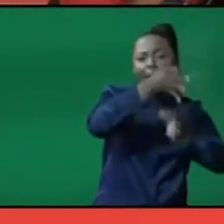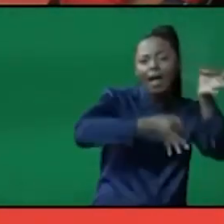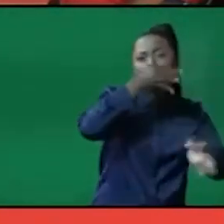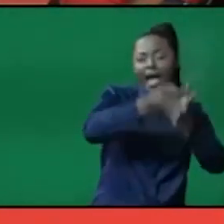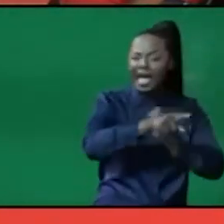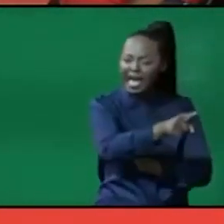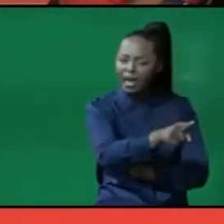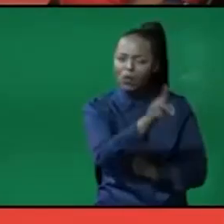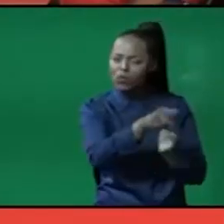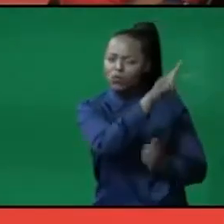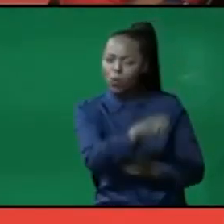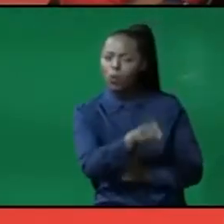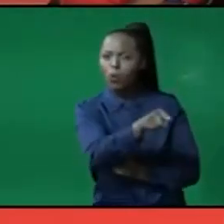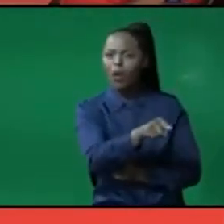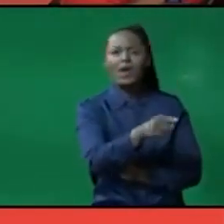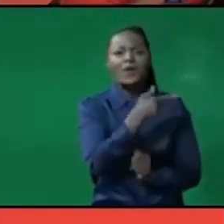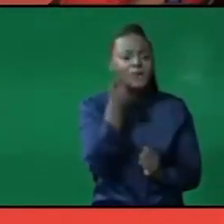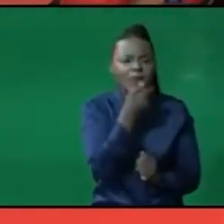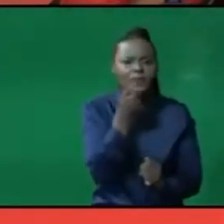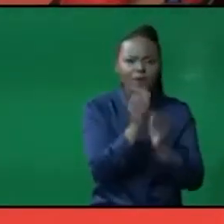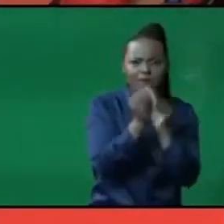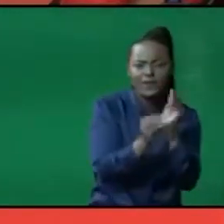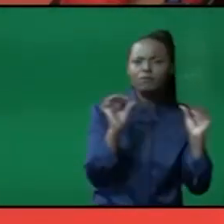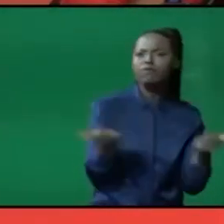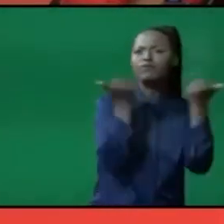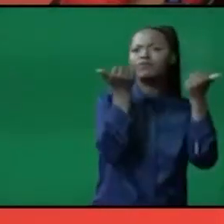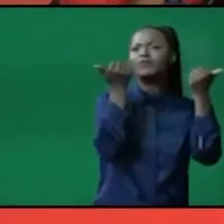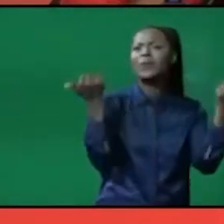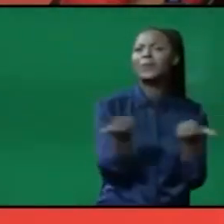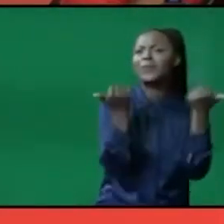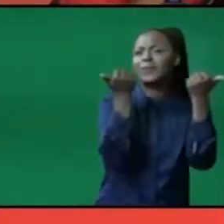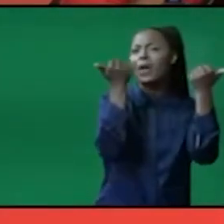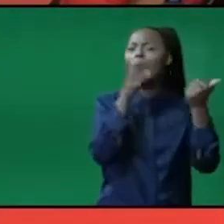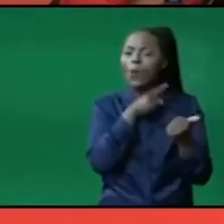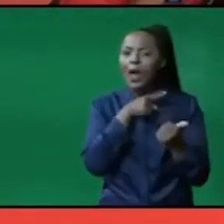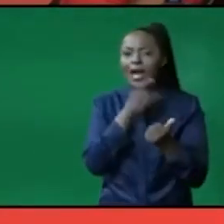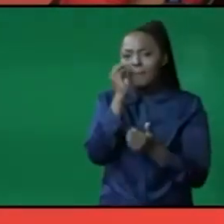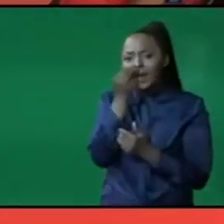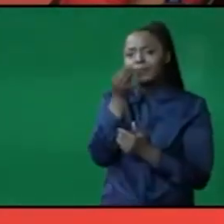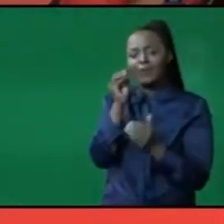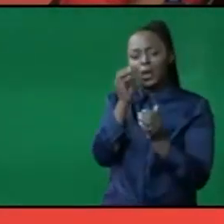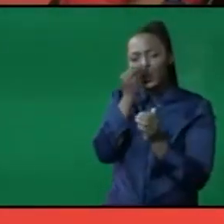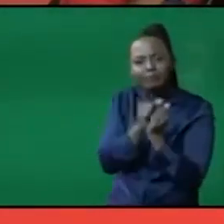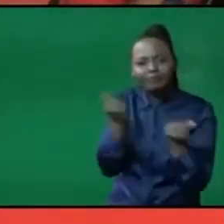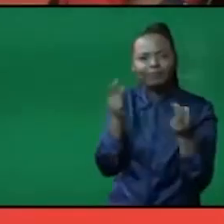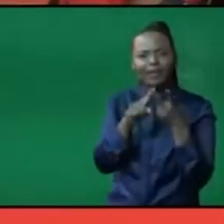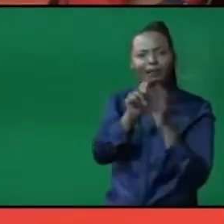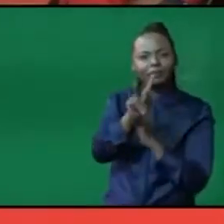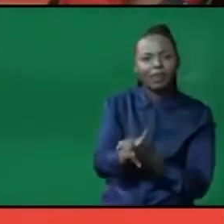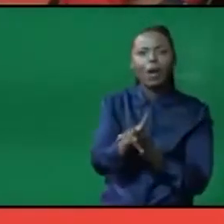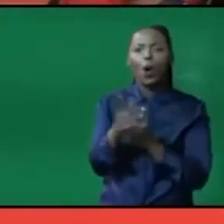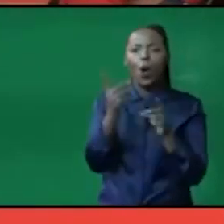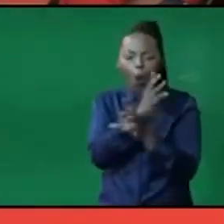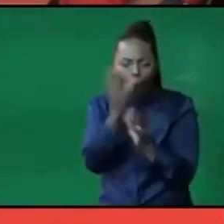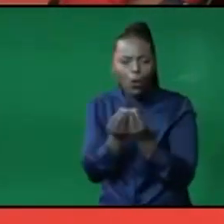inaccurate. In less than no time, it will be corrected because journalists must be concerned with the facts. When